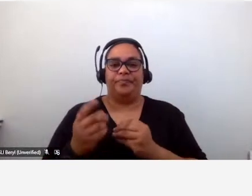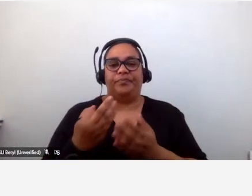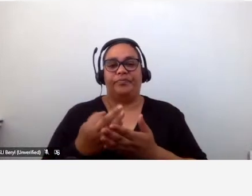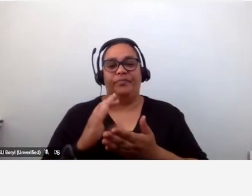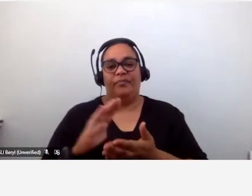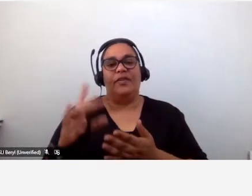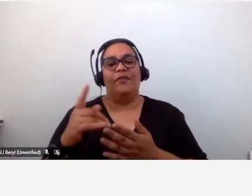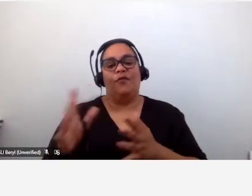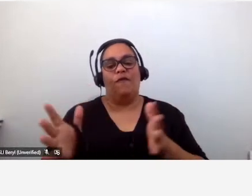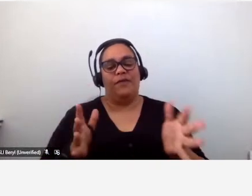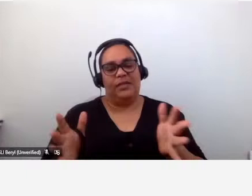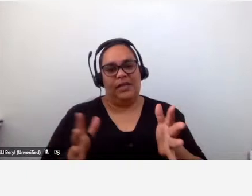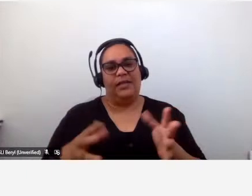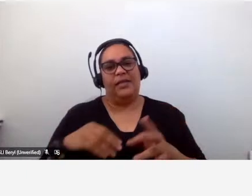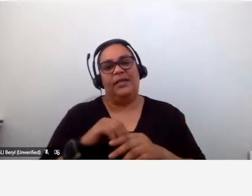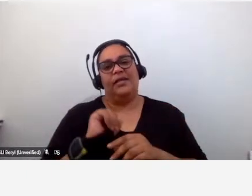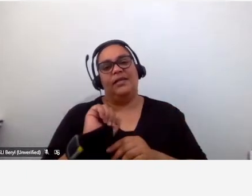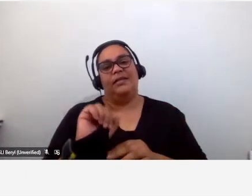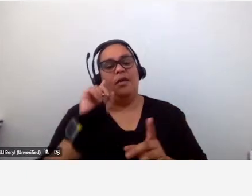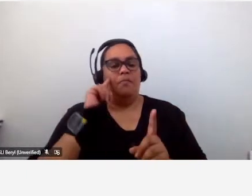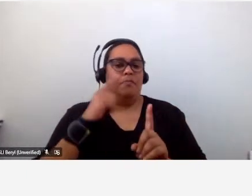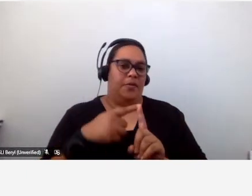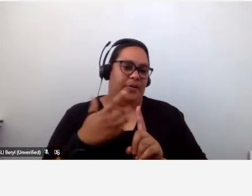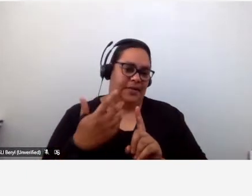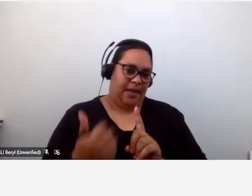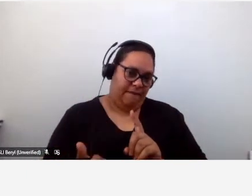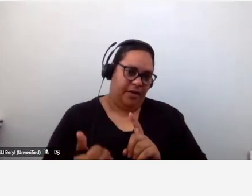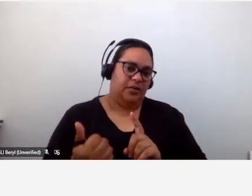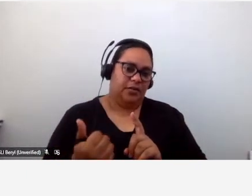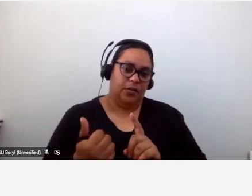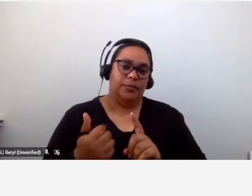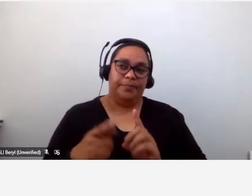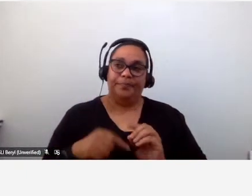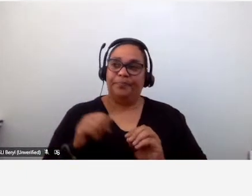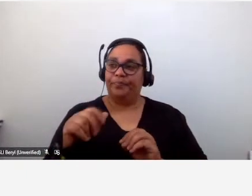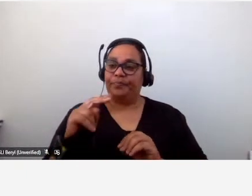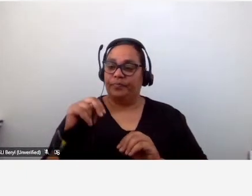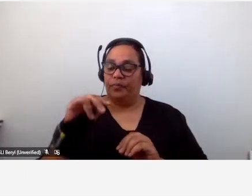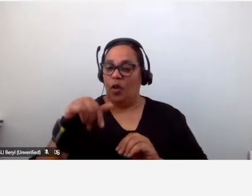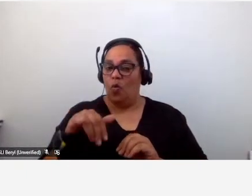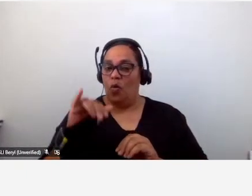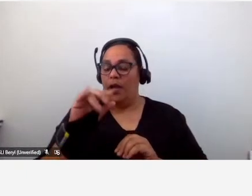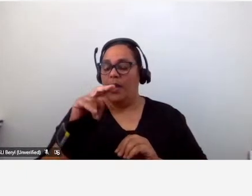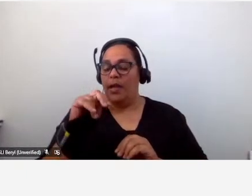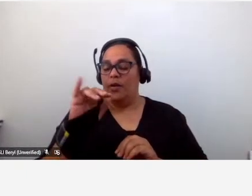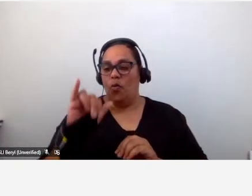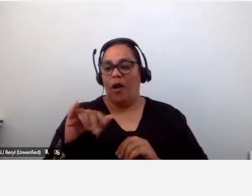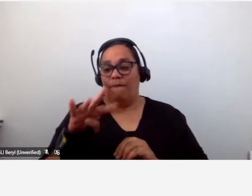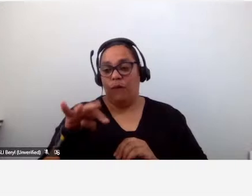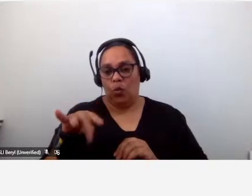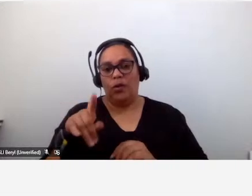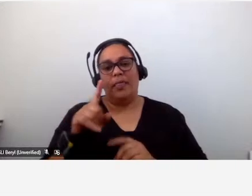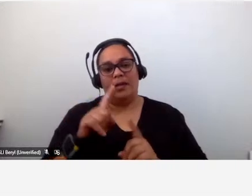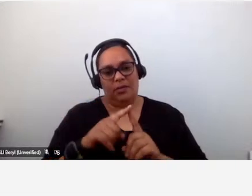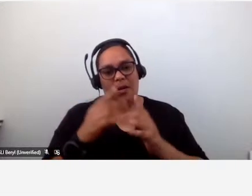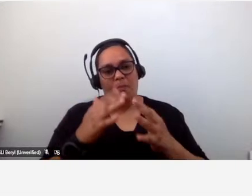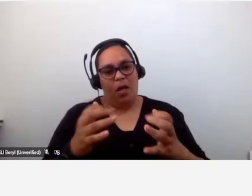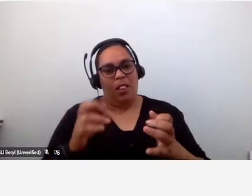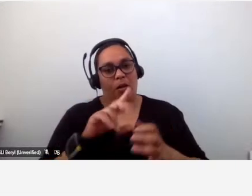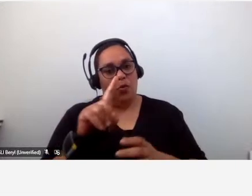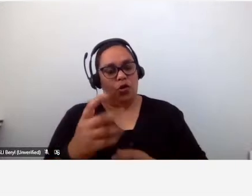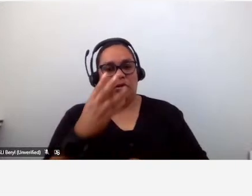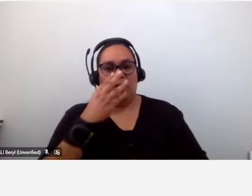to the facilities for that purpose. In terms of the NY14, this was also a parliamentary question that